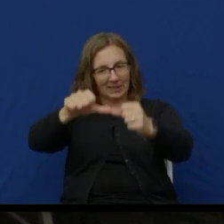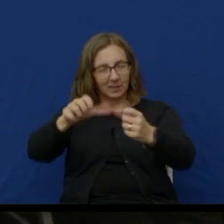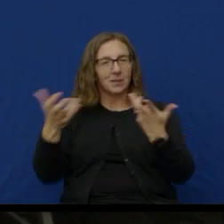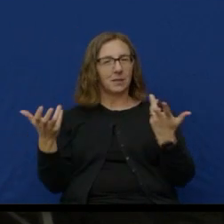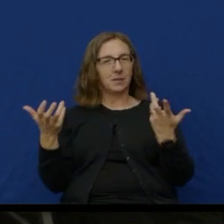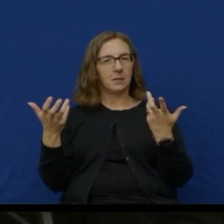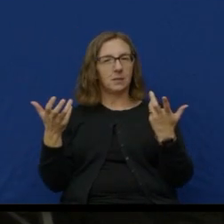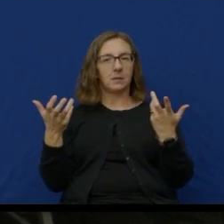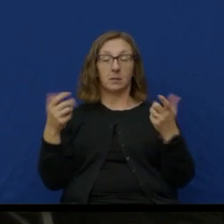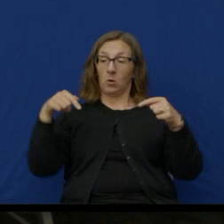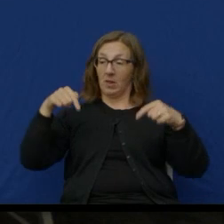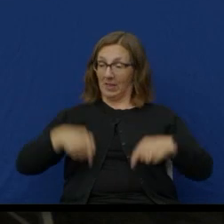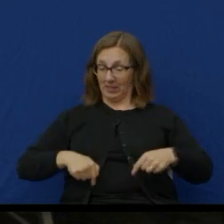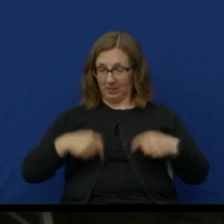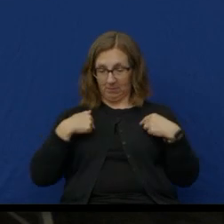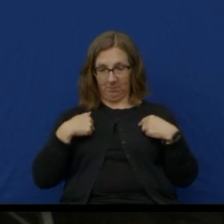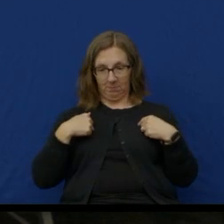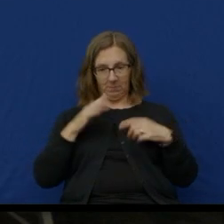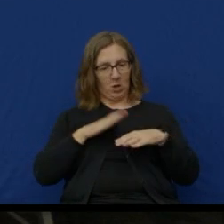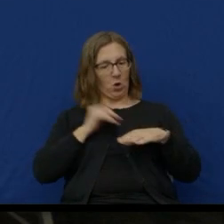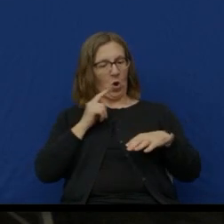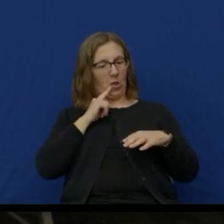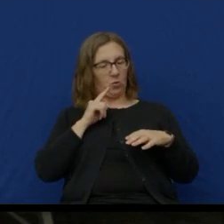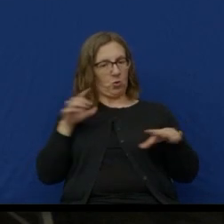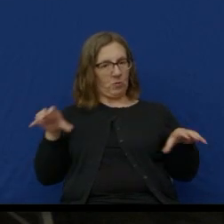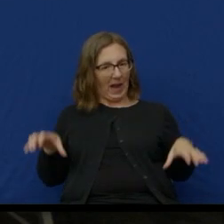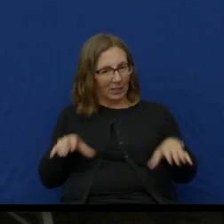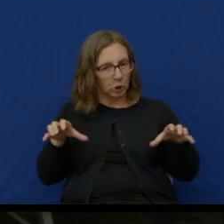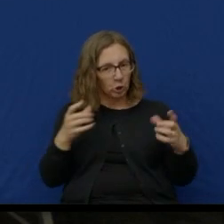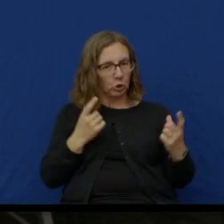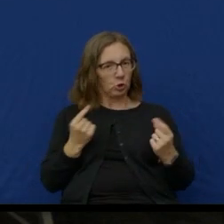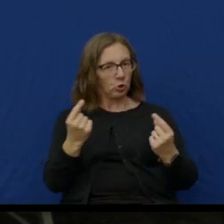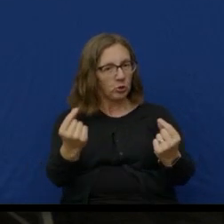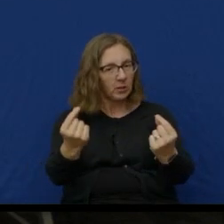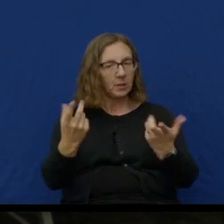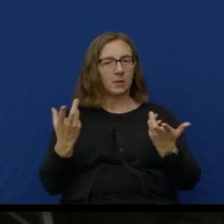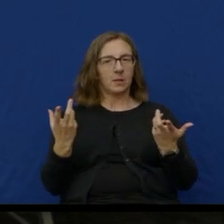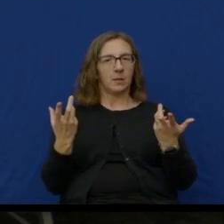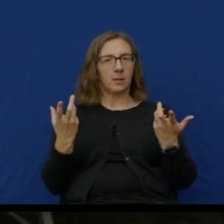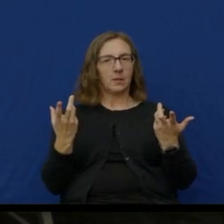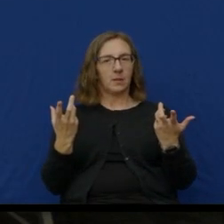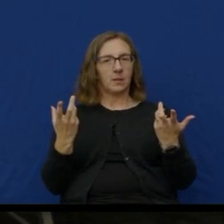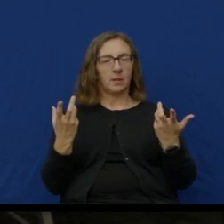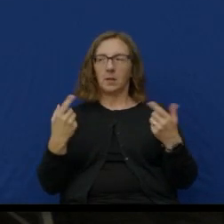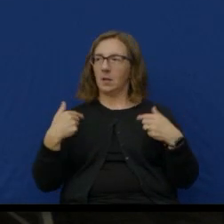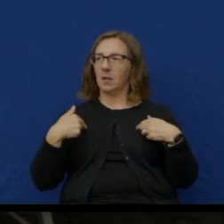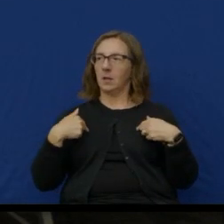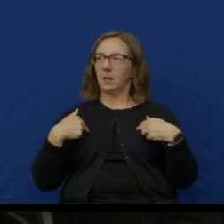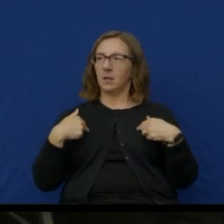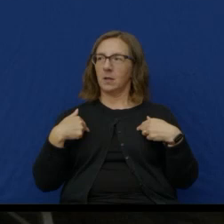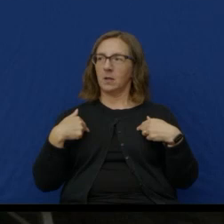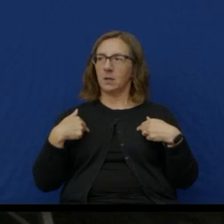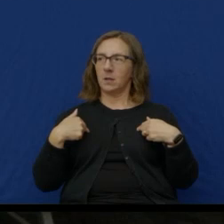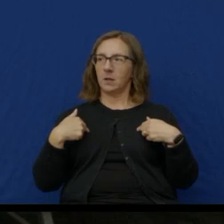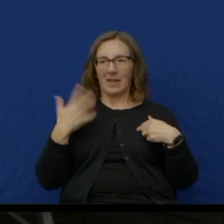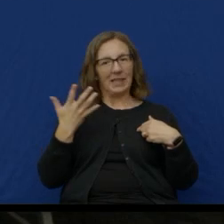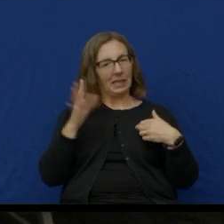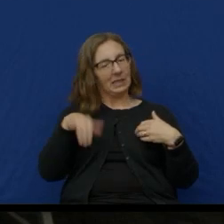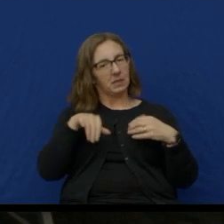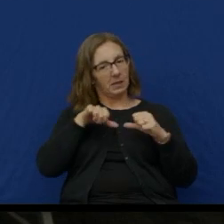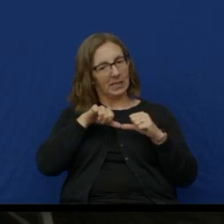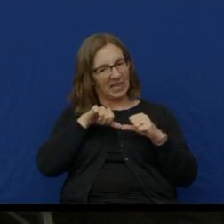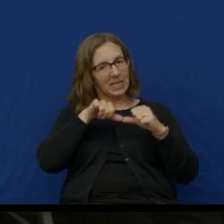at the theory of action, words that end in ing bother me a bit, like they're just continuing.